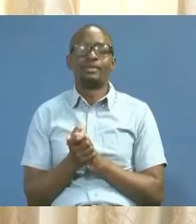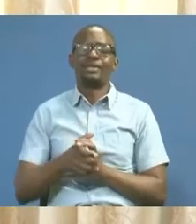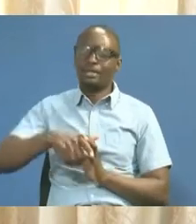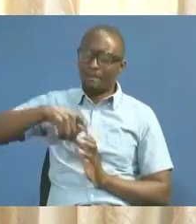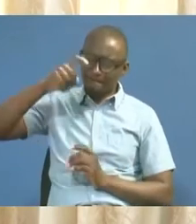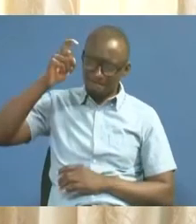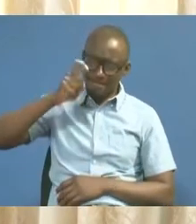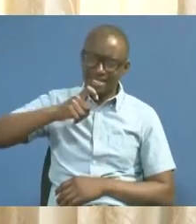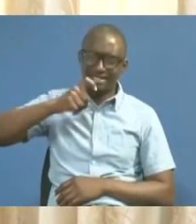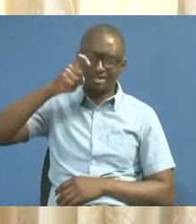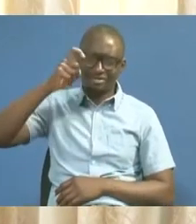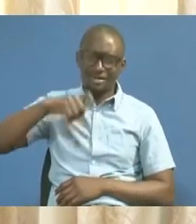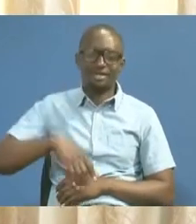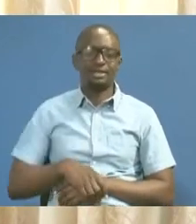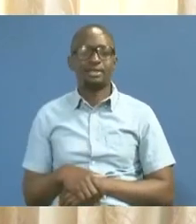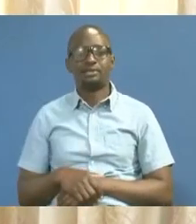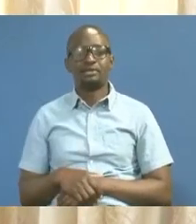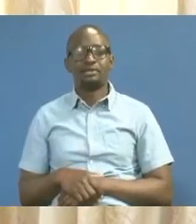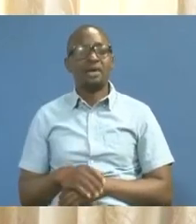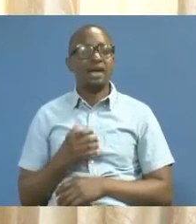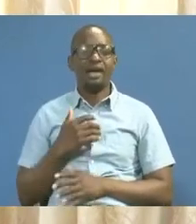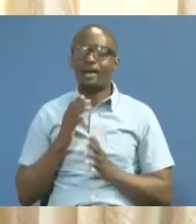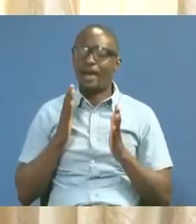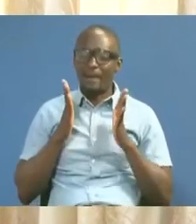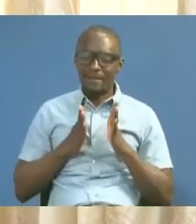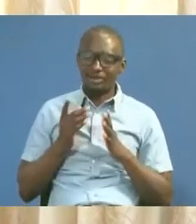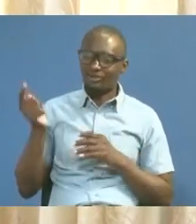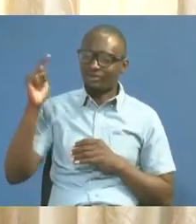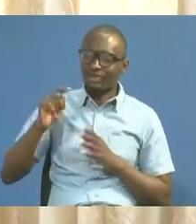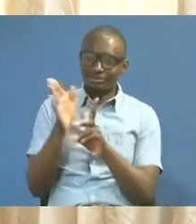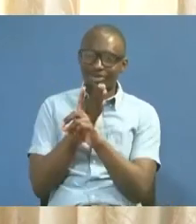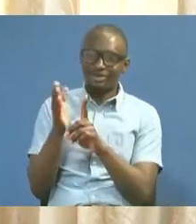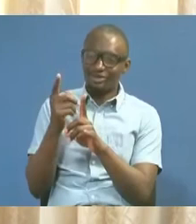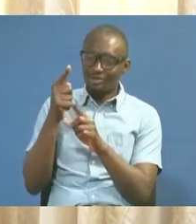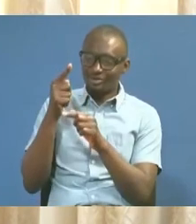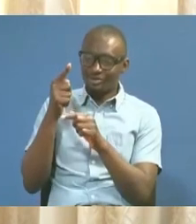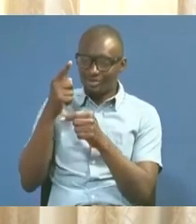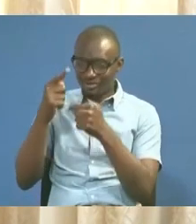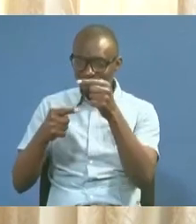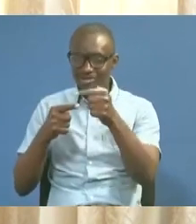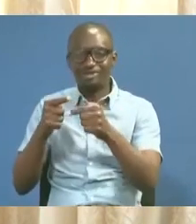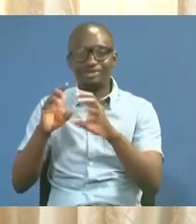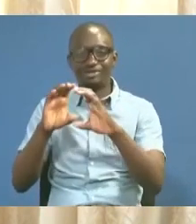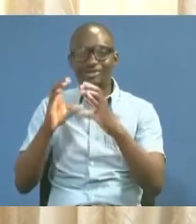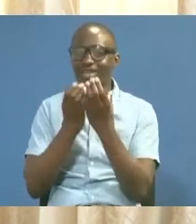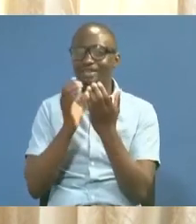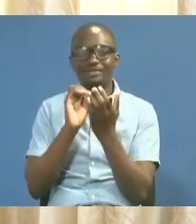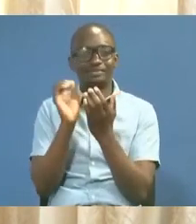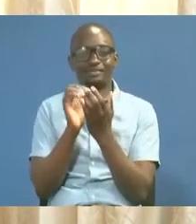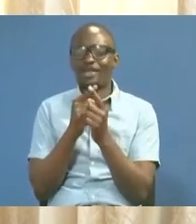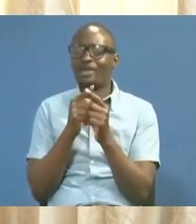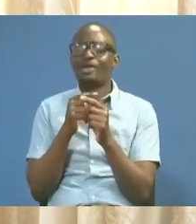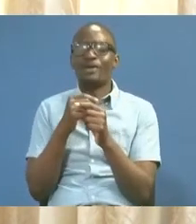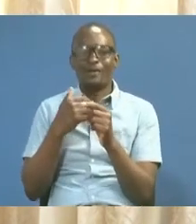must, although nobody will come and push you to go to class, but it is required. There is a policy that